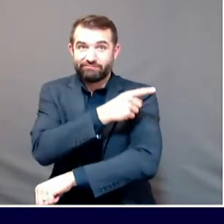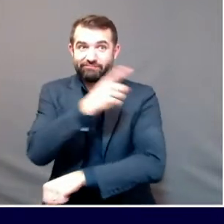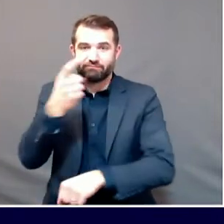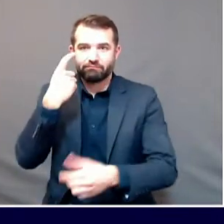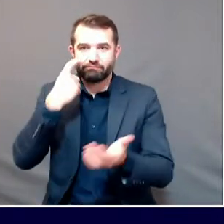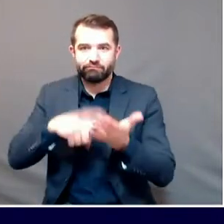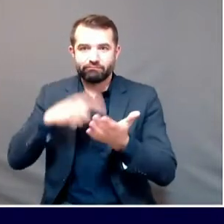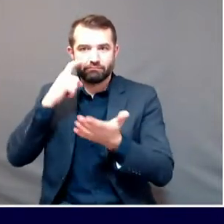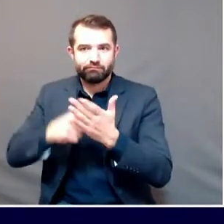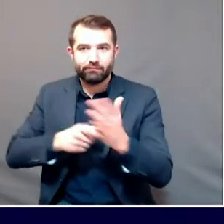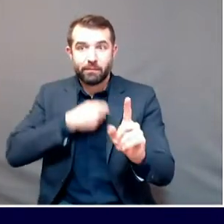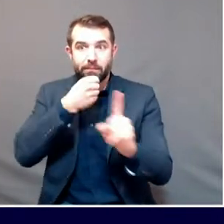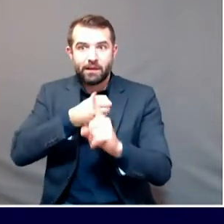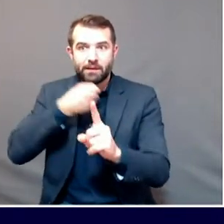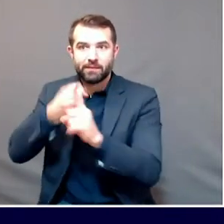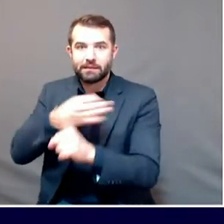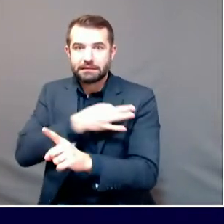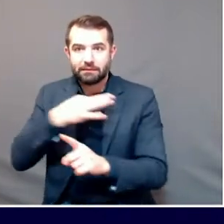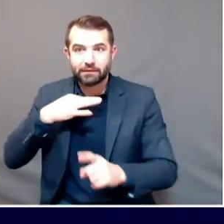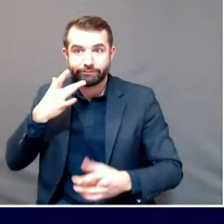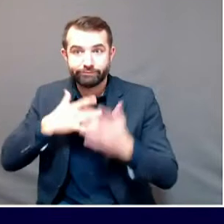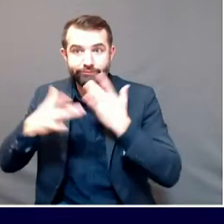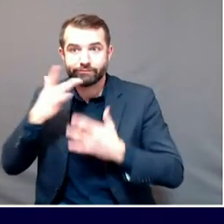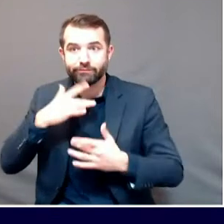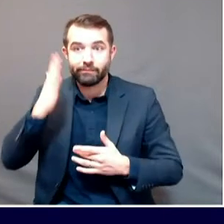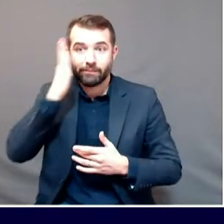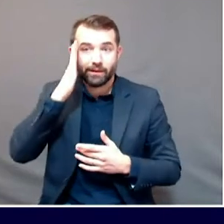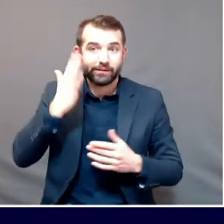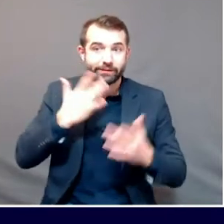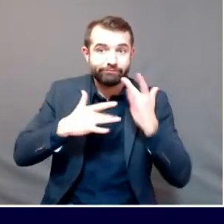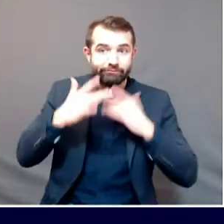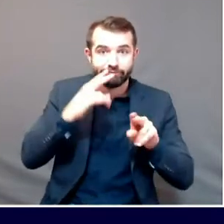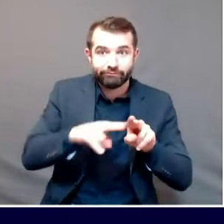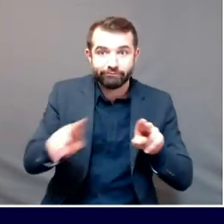and the bed shortages that you mentioned are an absolute concern.